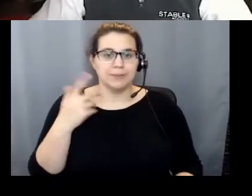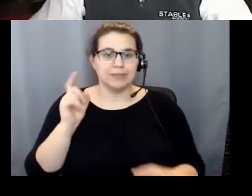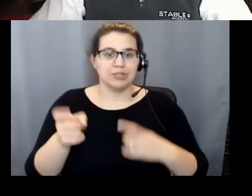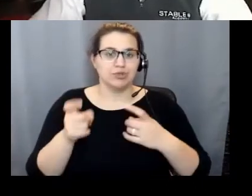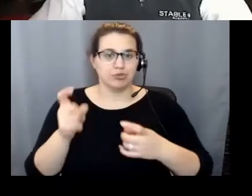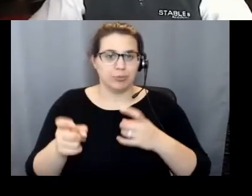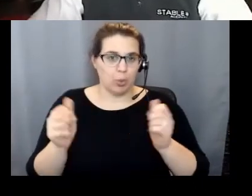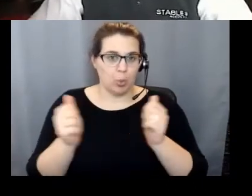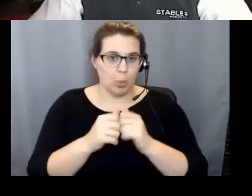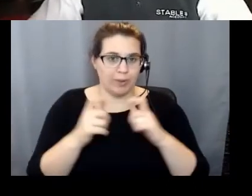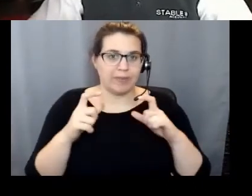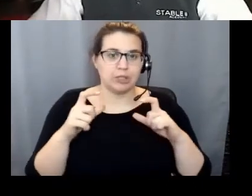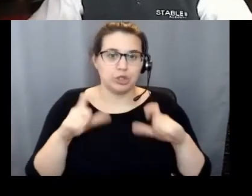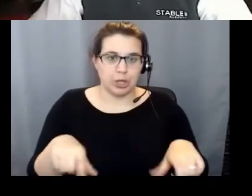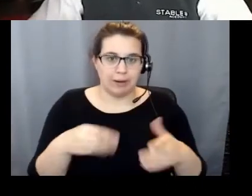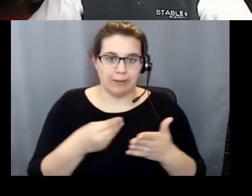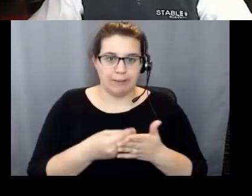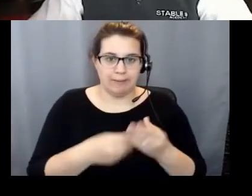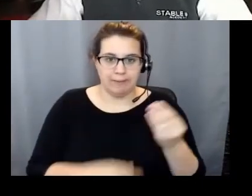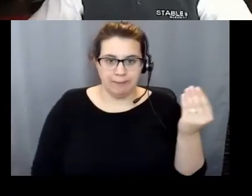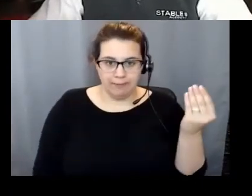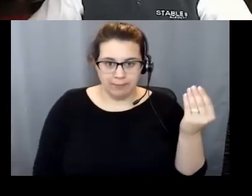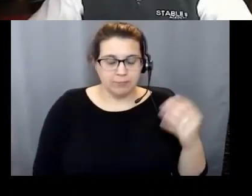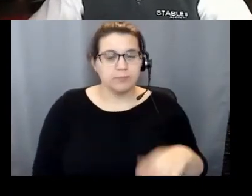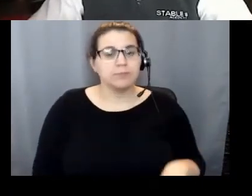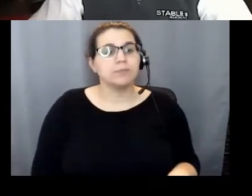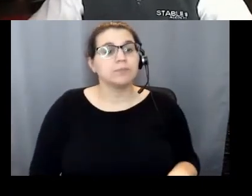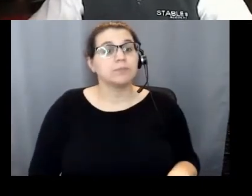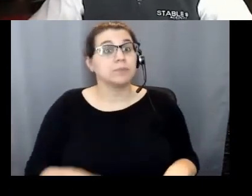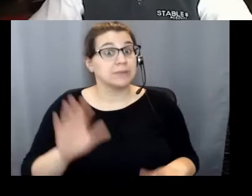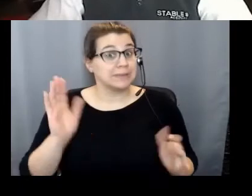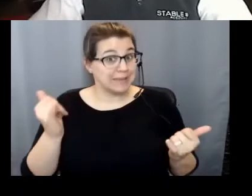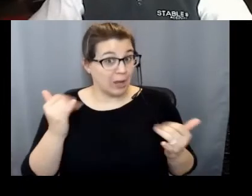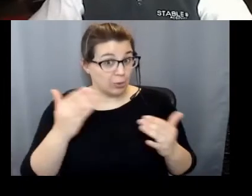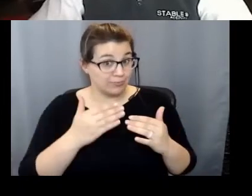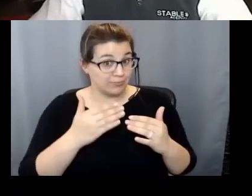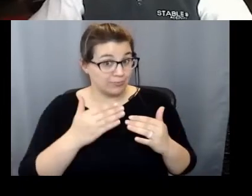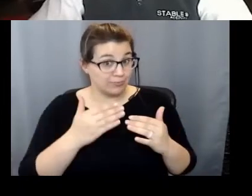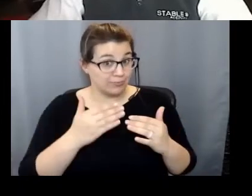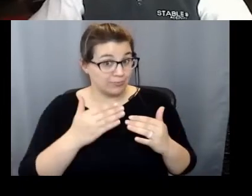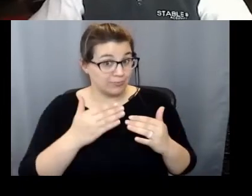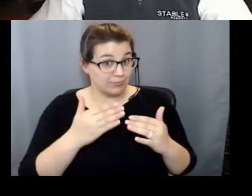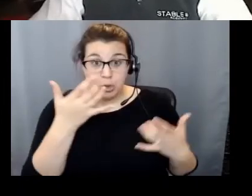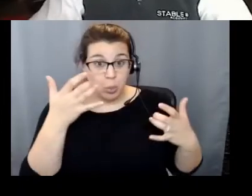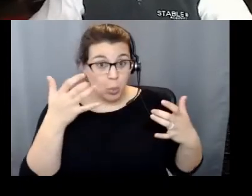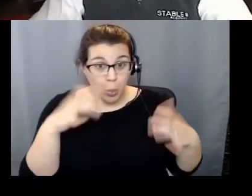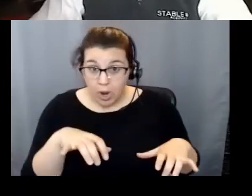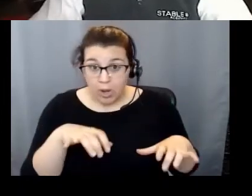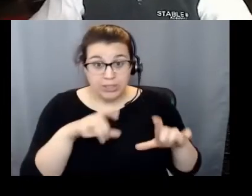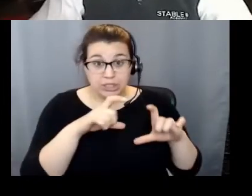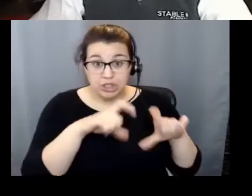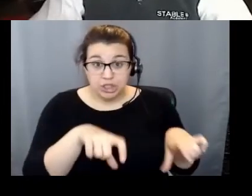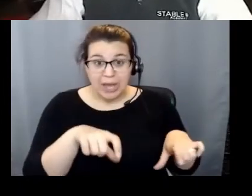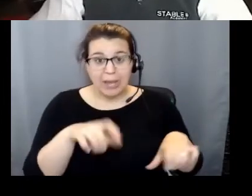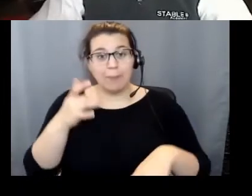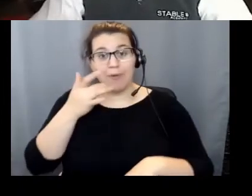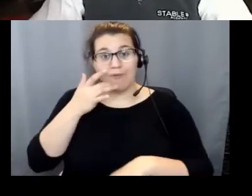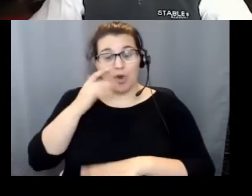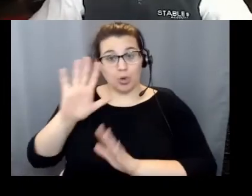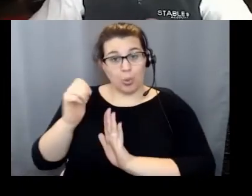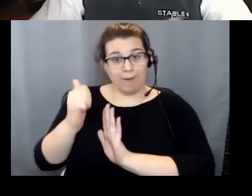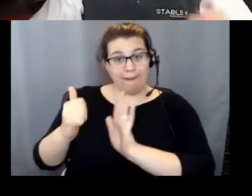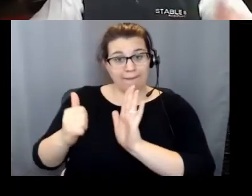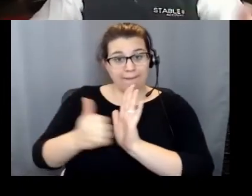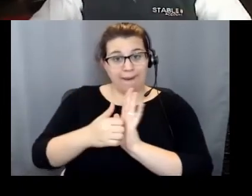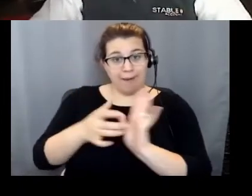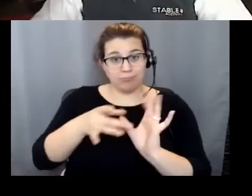check. The next piece I'm going to highlight, though, is if you want to attach a bank account and contribute to the account,